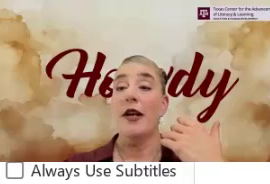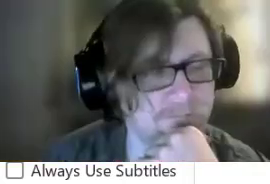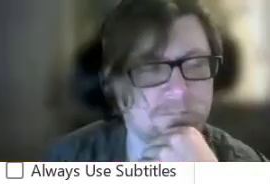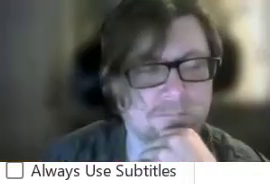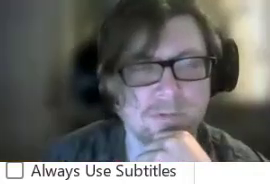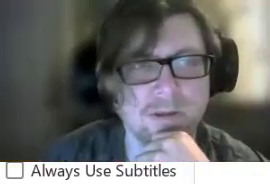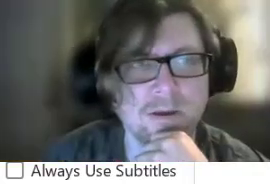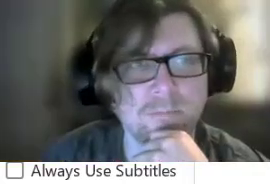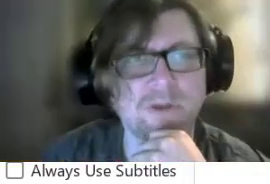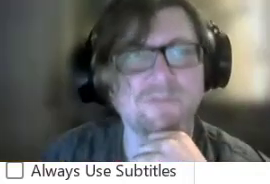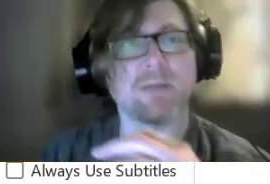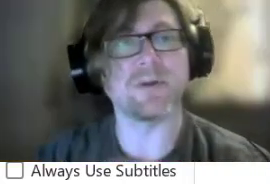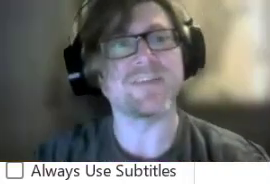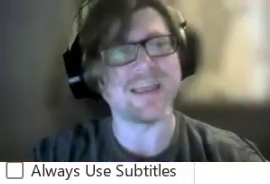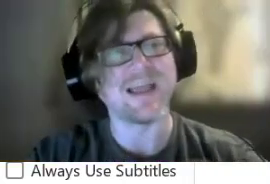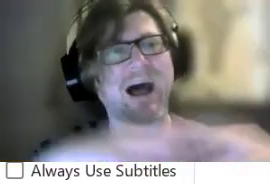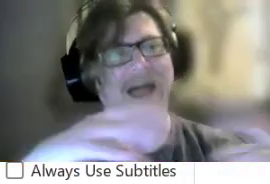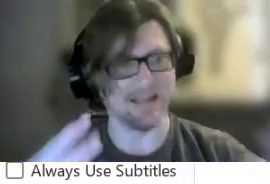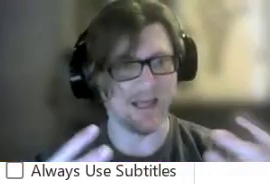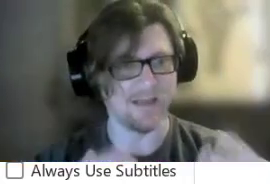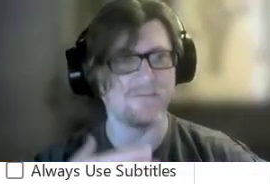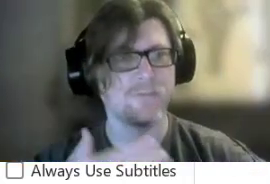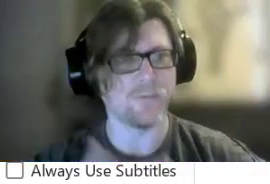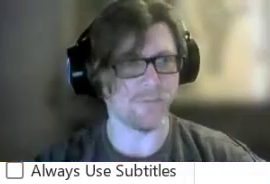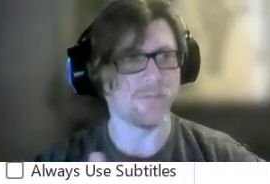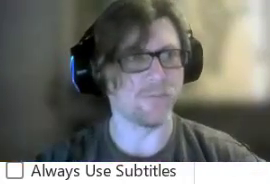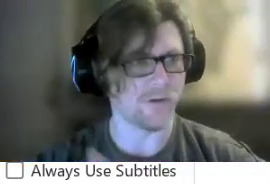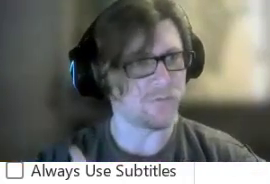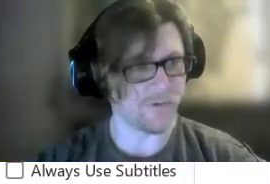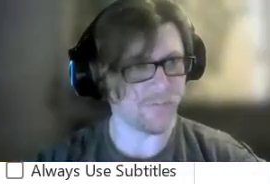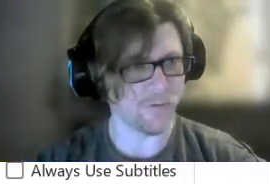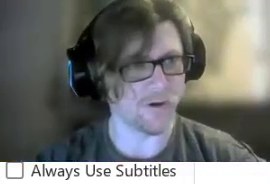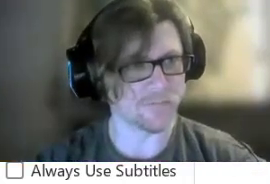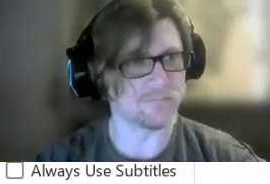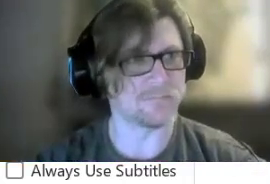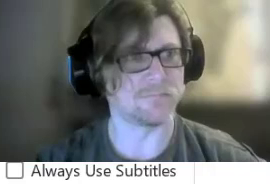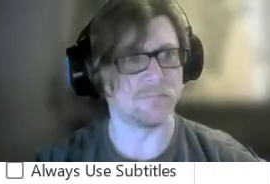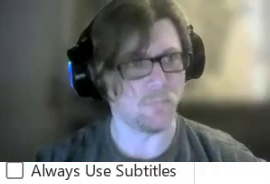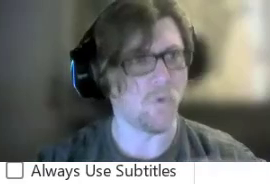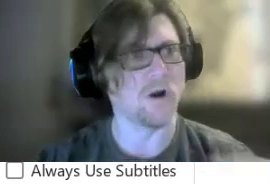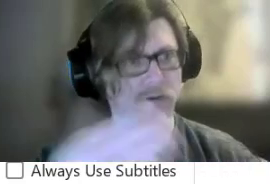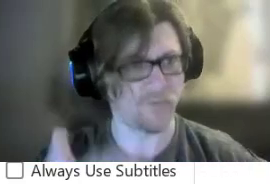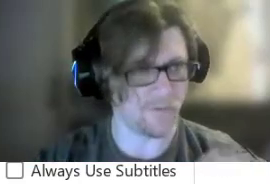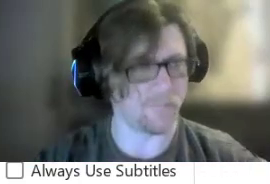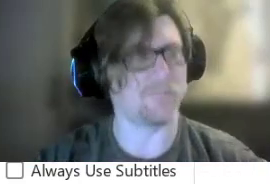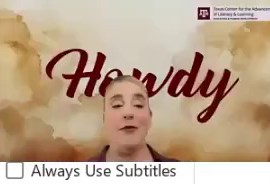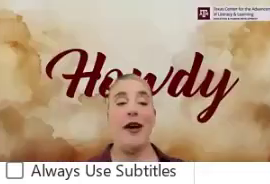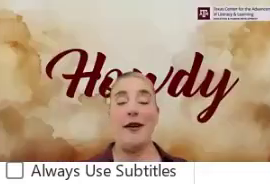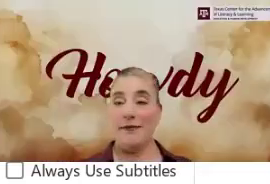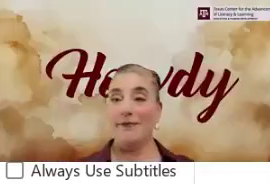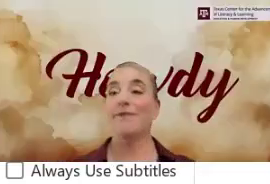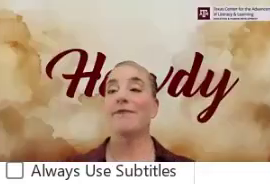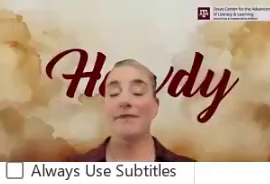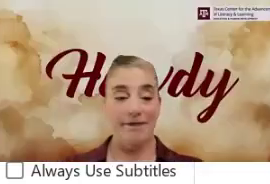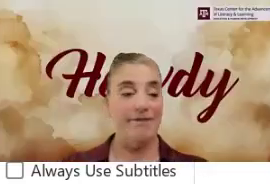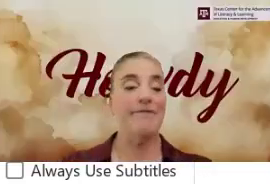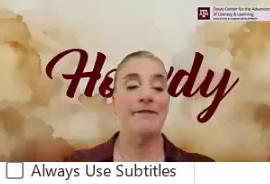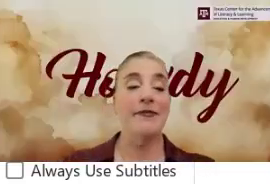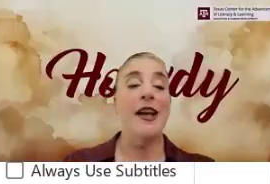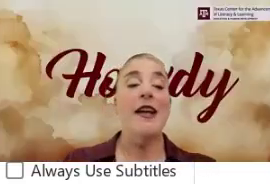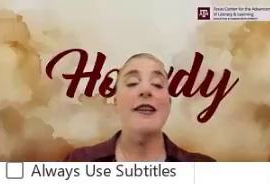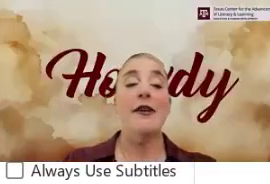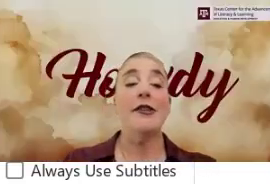it's up to you. And But I as know a guideline, 44, 40, 24 works exactly for right.